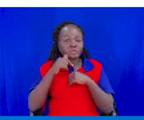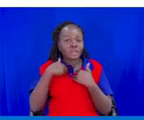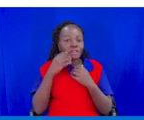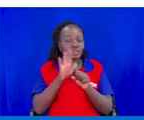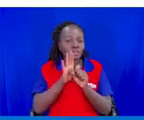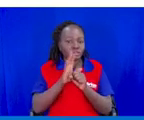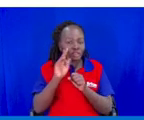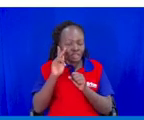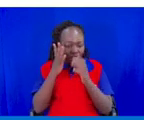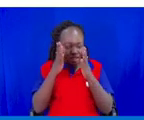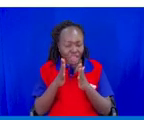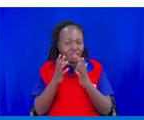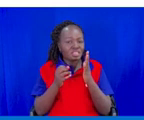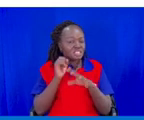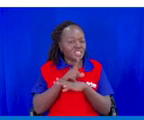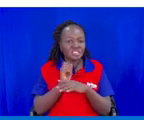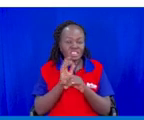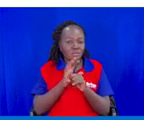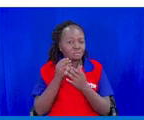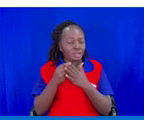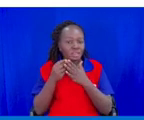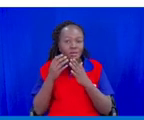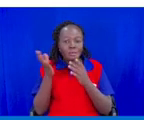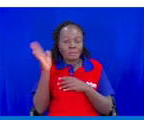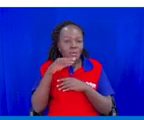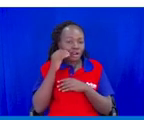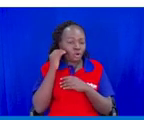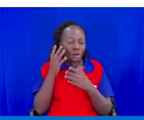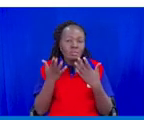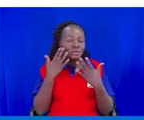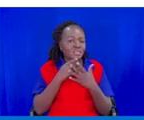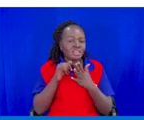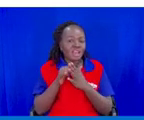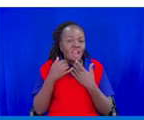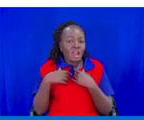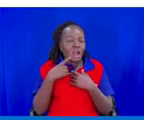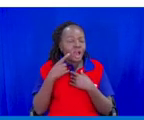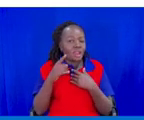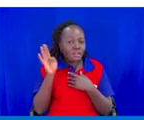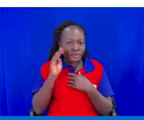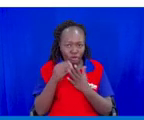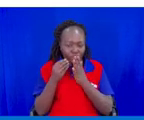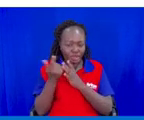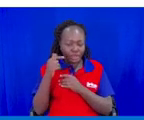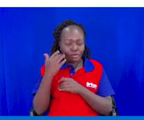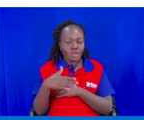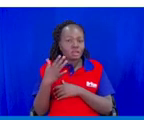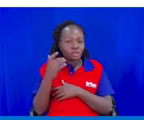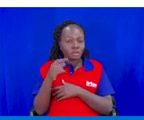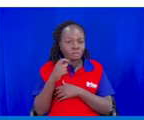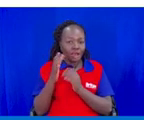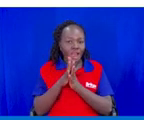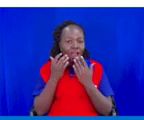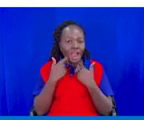last count, we were talking of close to more than 100 billion shillings coming in every month. And we do have some of that money coming into